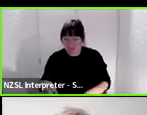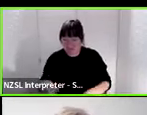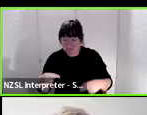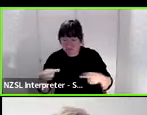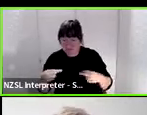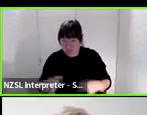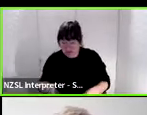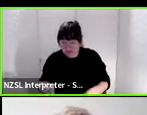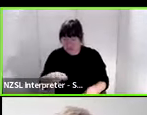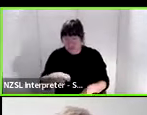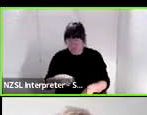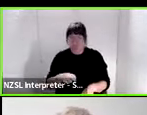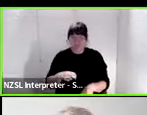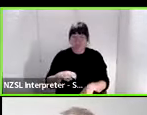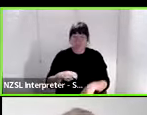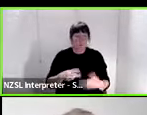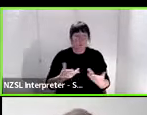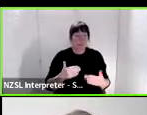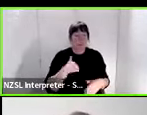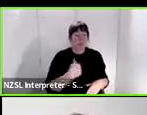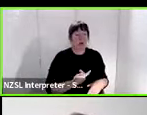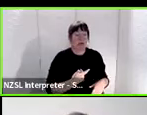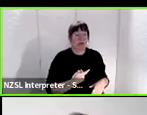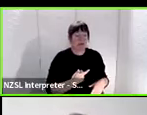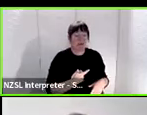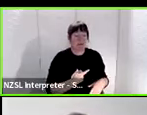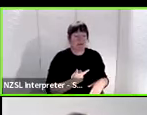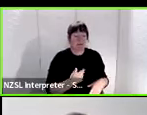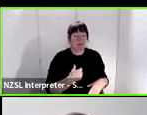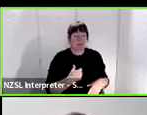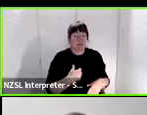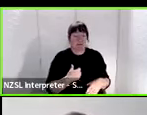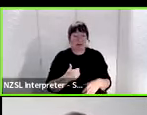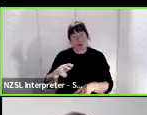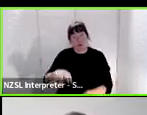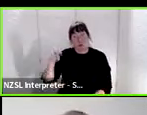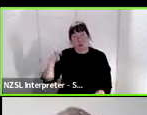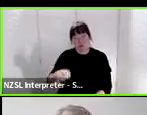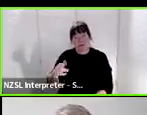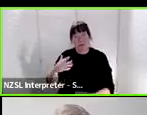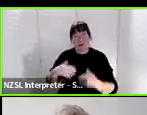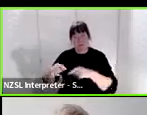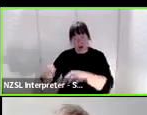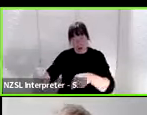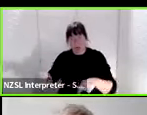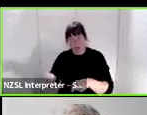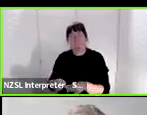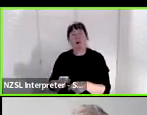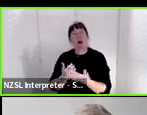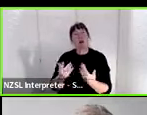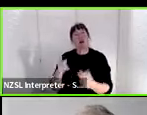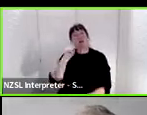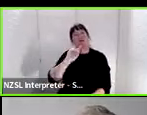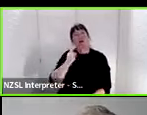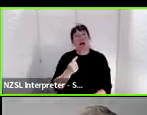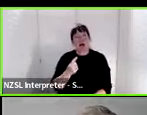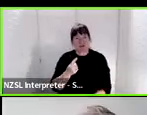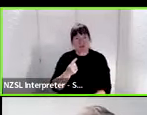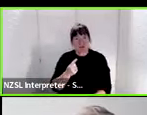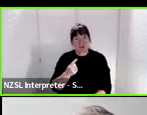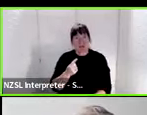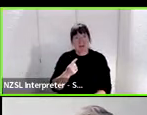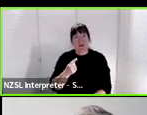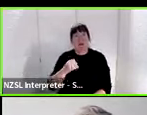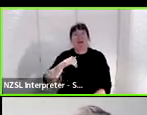need the changing table or the hoist in the bathroom. But for many disabled people, they can't self-transfer. So we also need a